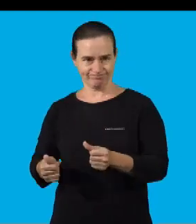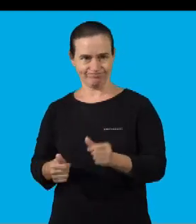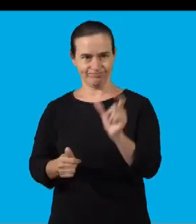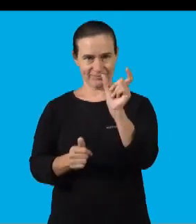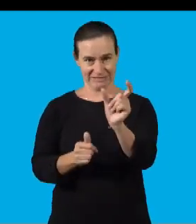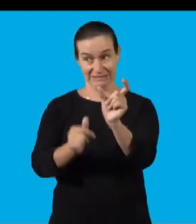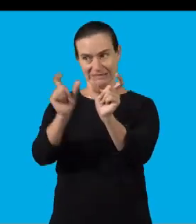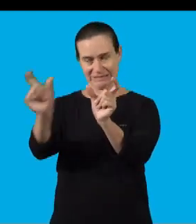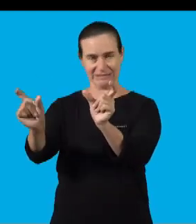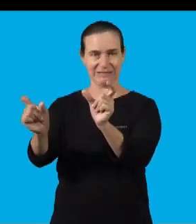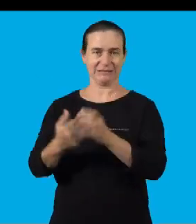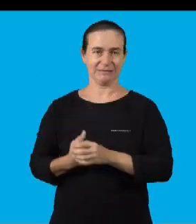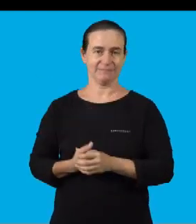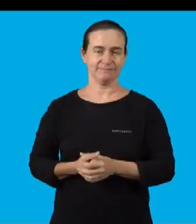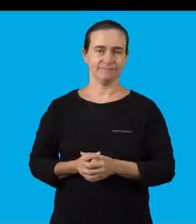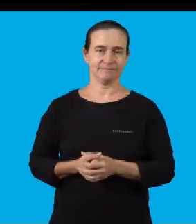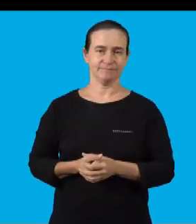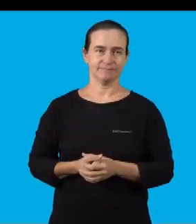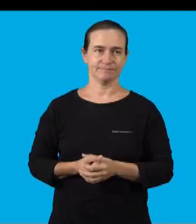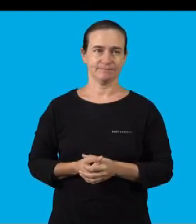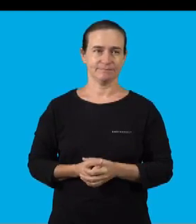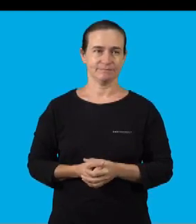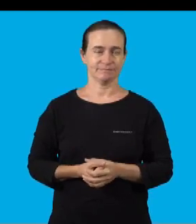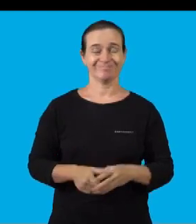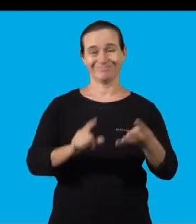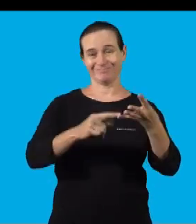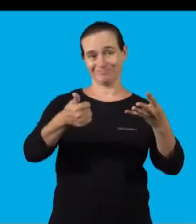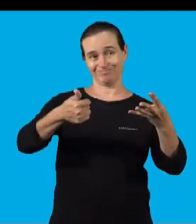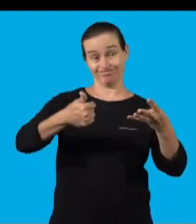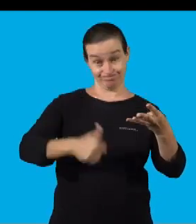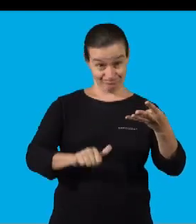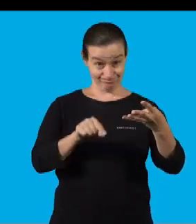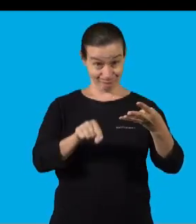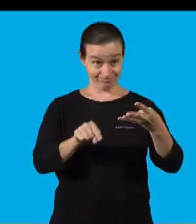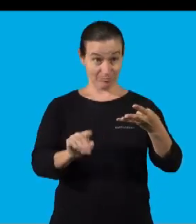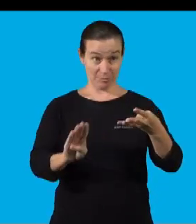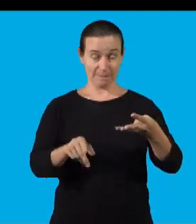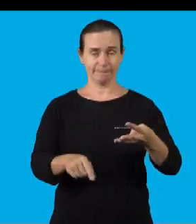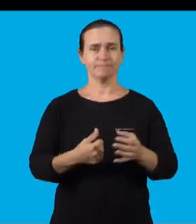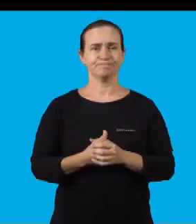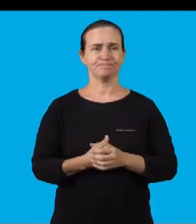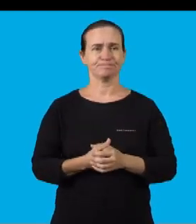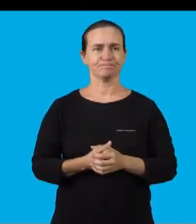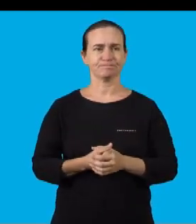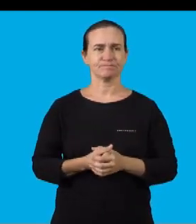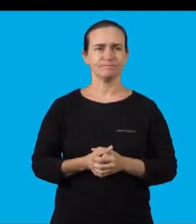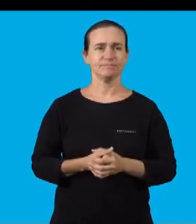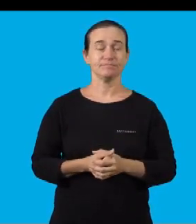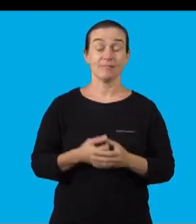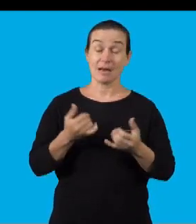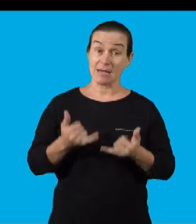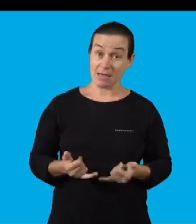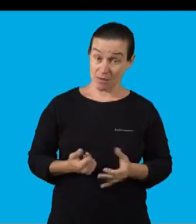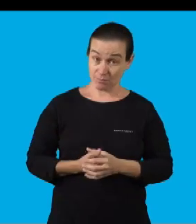that quadratic pattern. Moving over to the next question of the same question, we are then asked